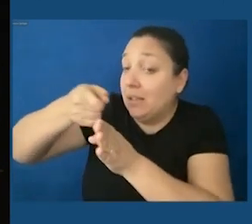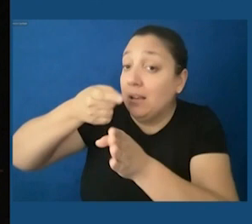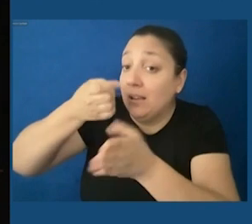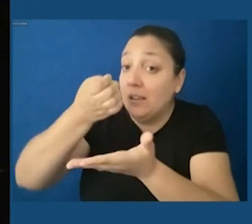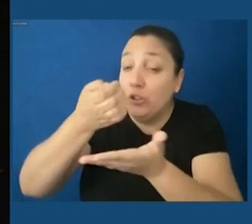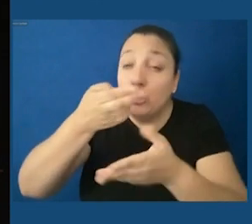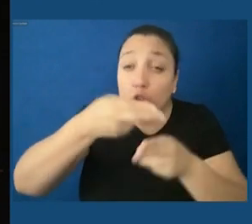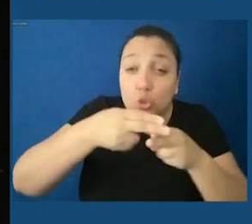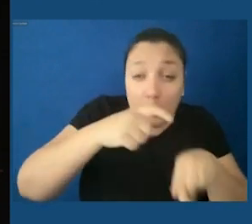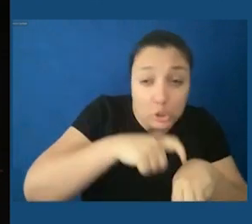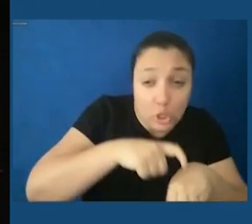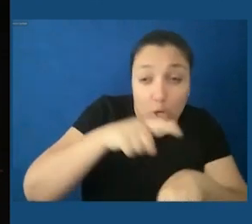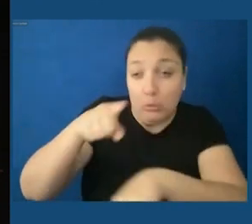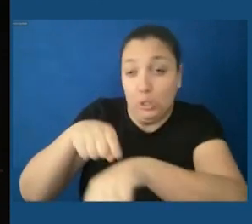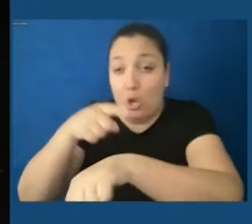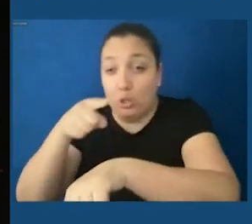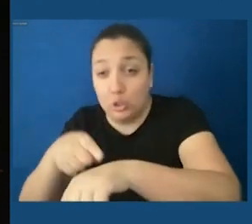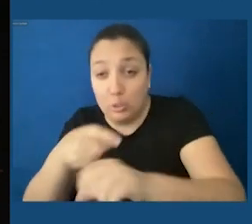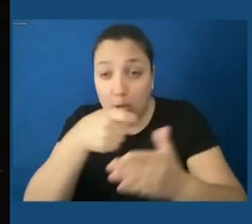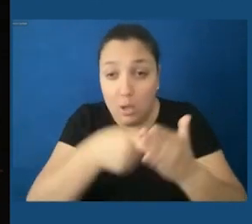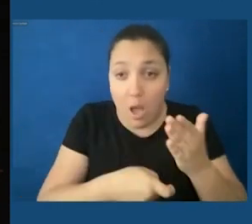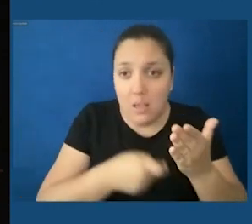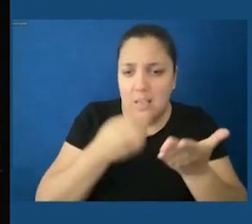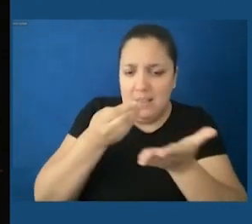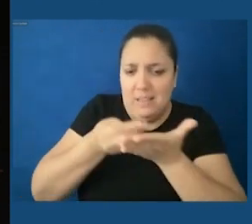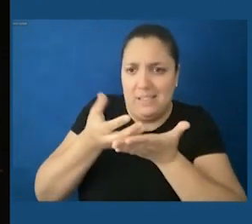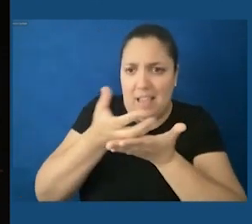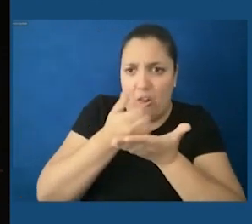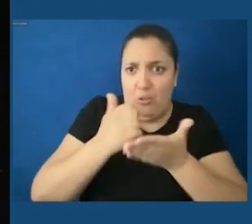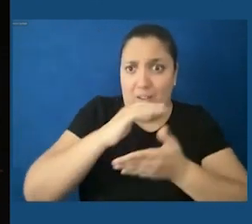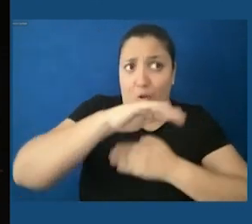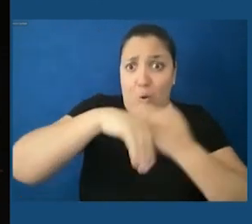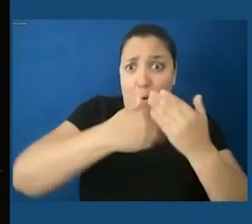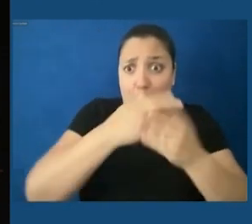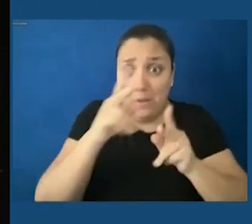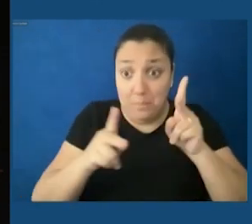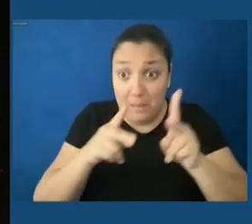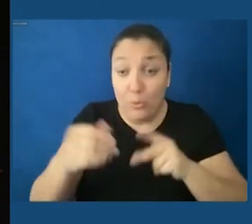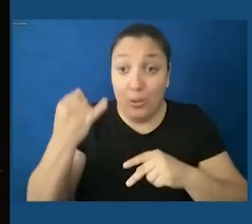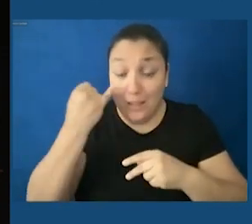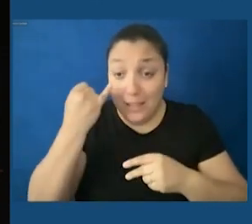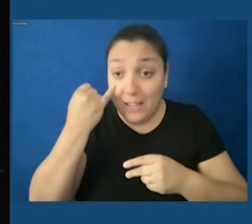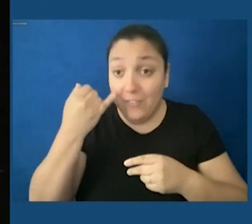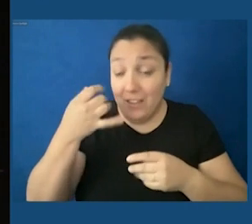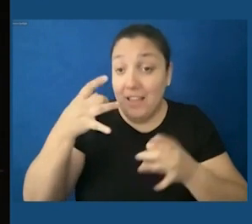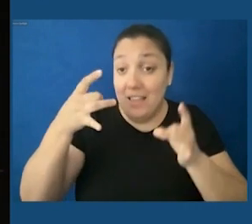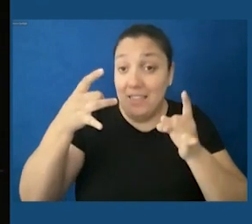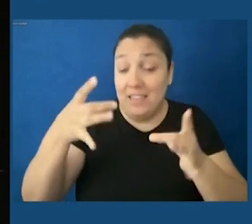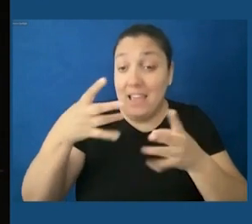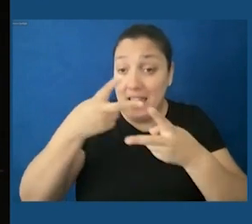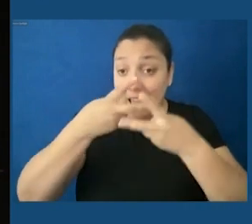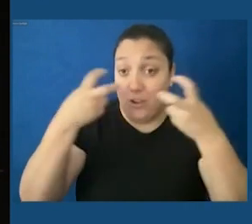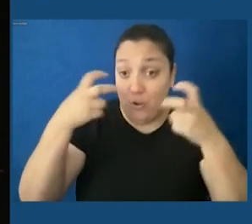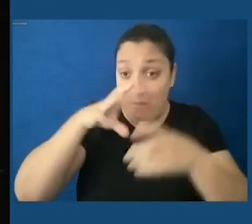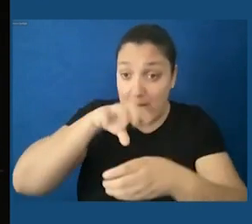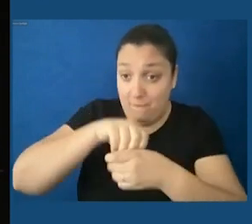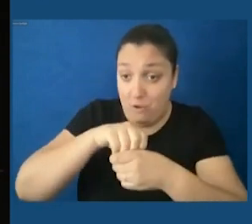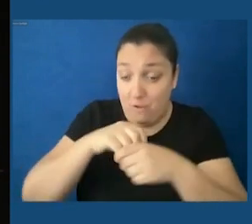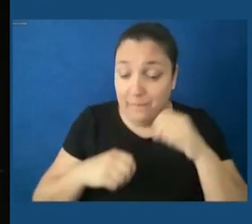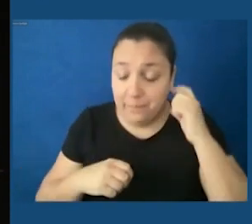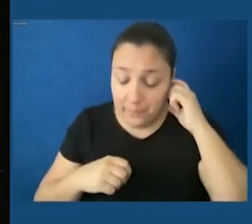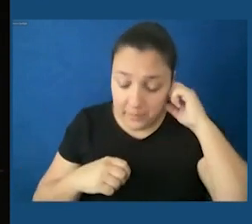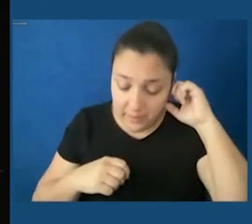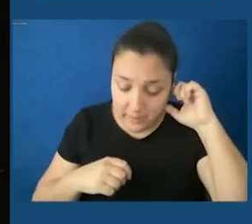the long-term costs, the salaries of all these people when there's a hate crime as part of the cost. And we use